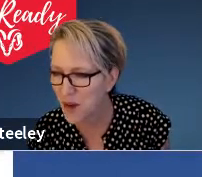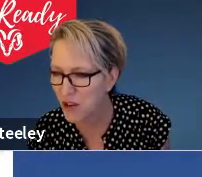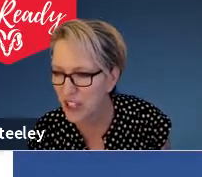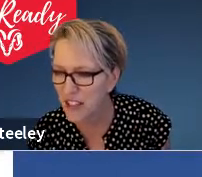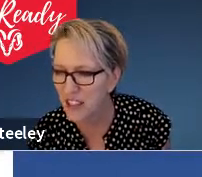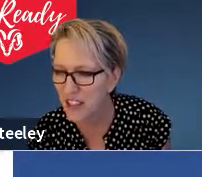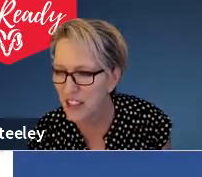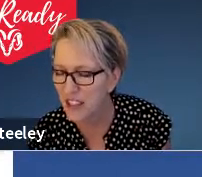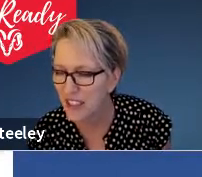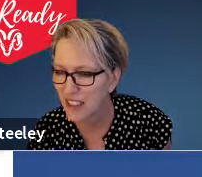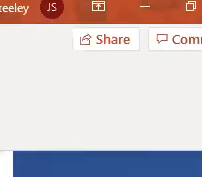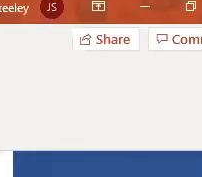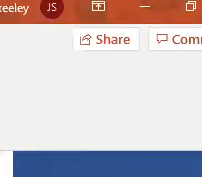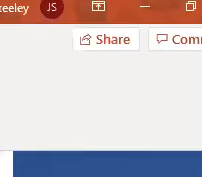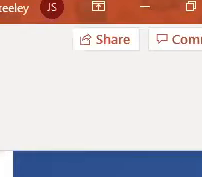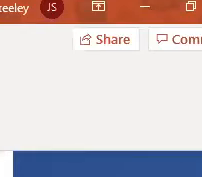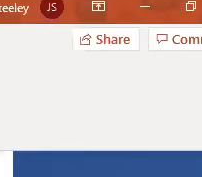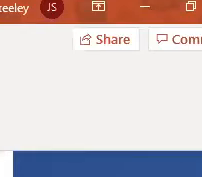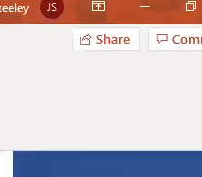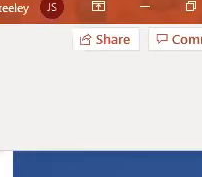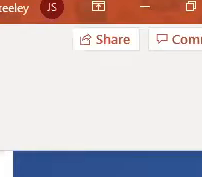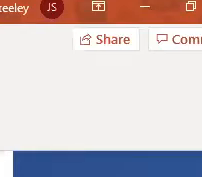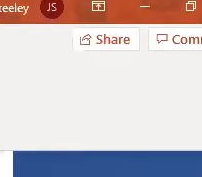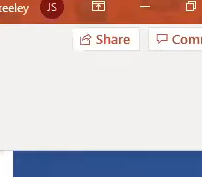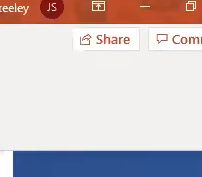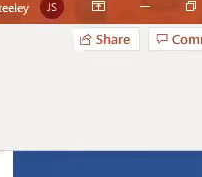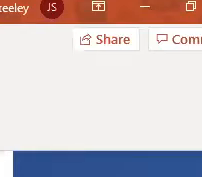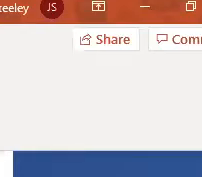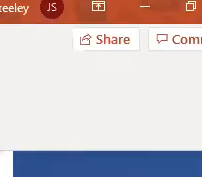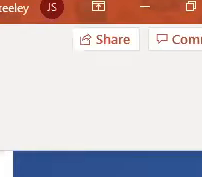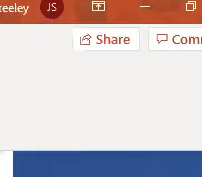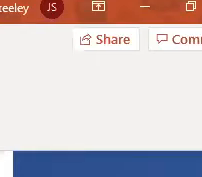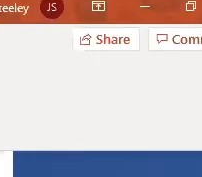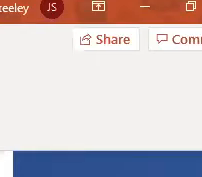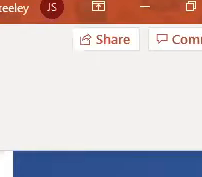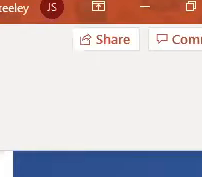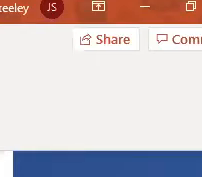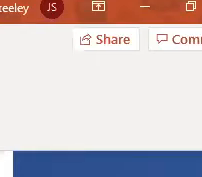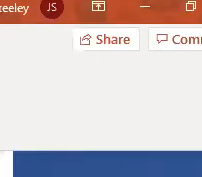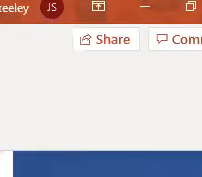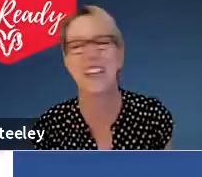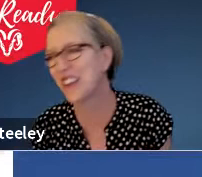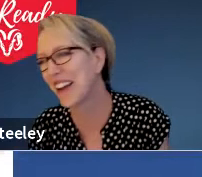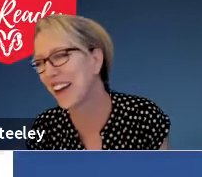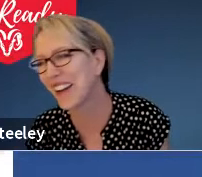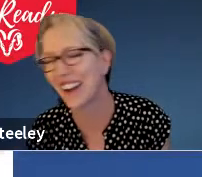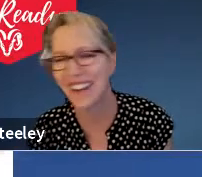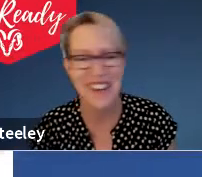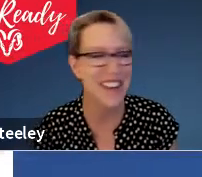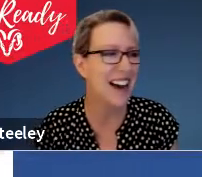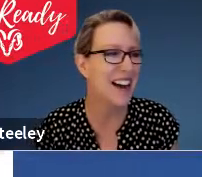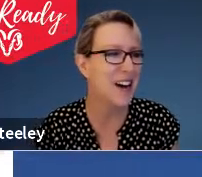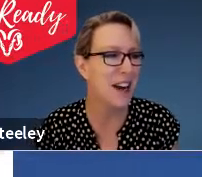your emojis. I don't remember seeing it, not in mine. Or wait, my division meeting, yes. Yes,